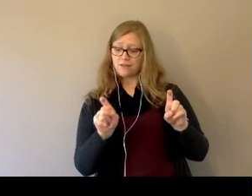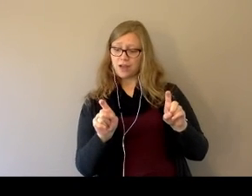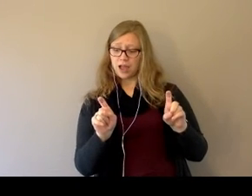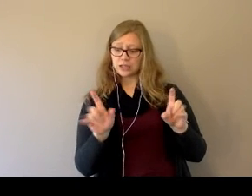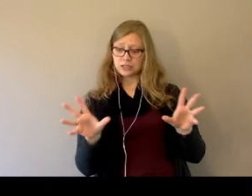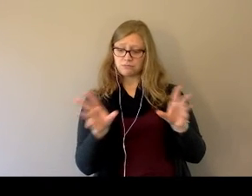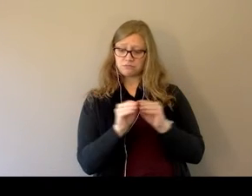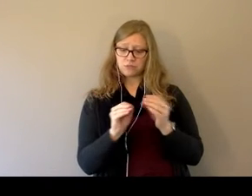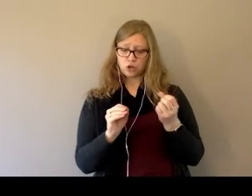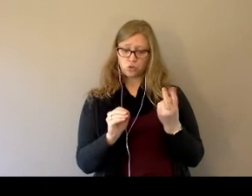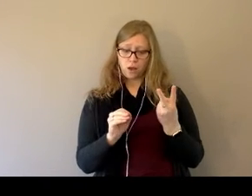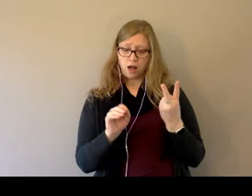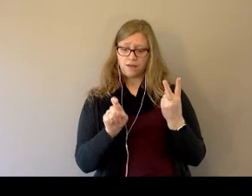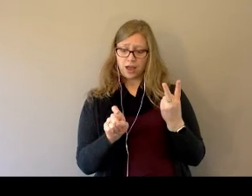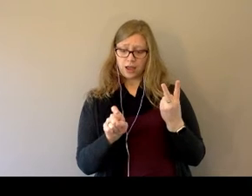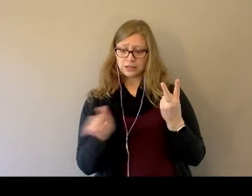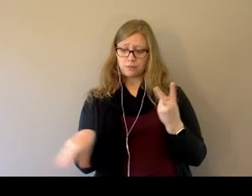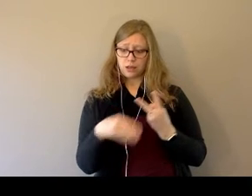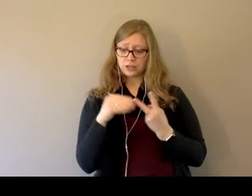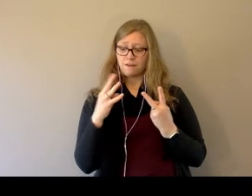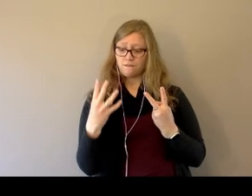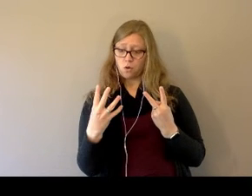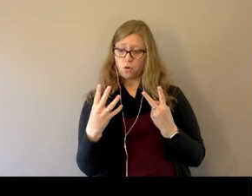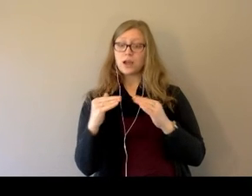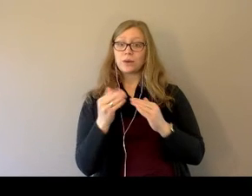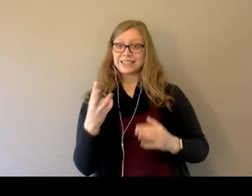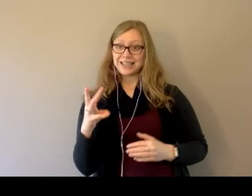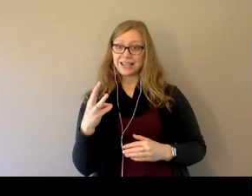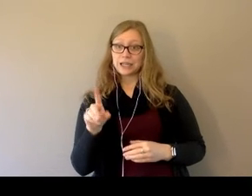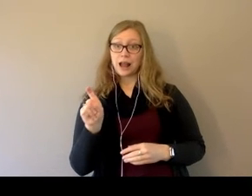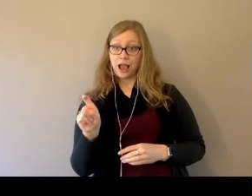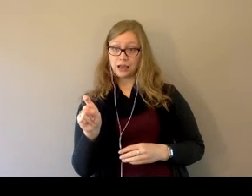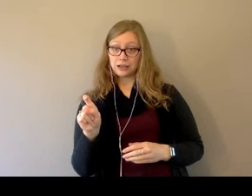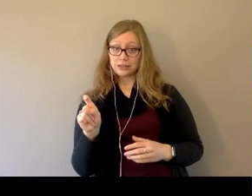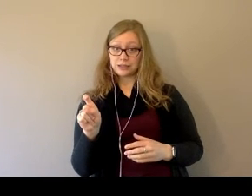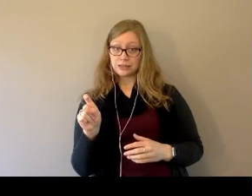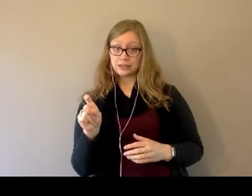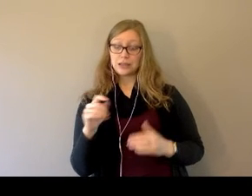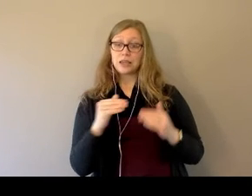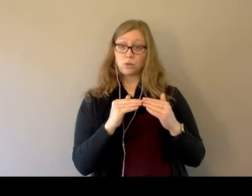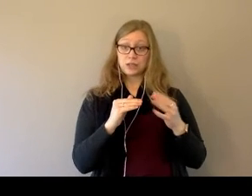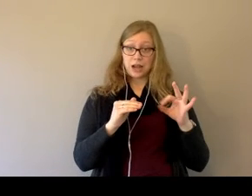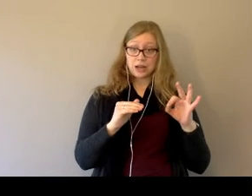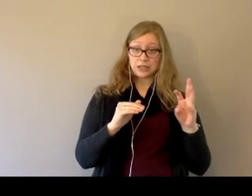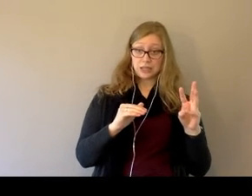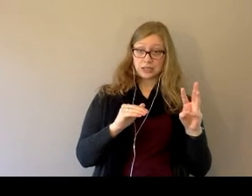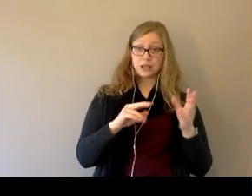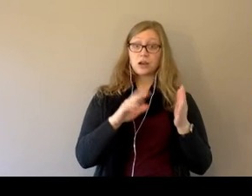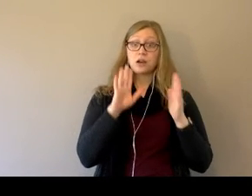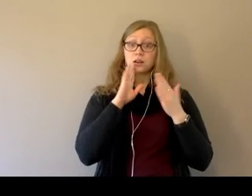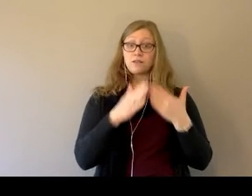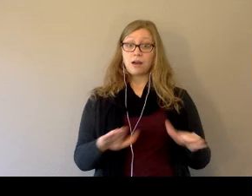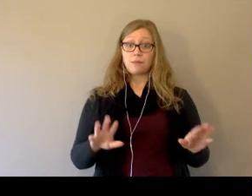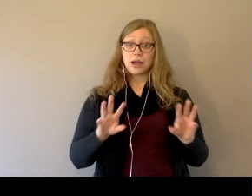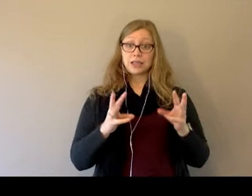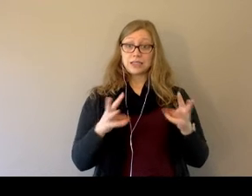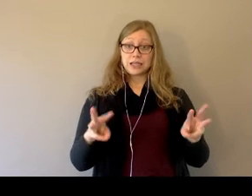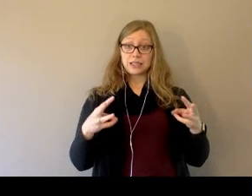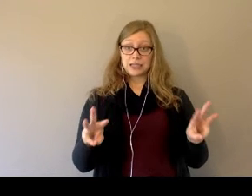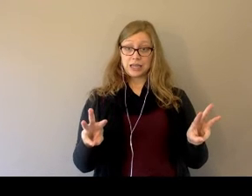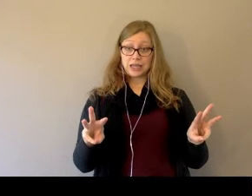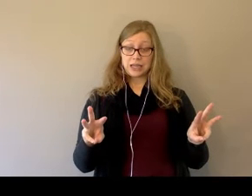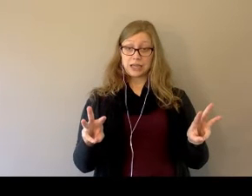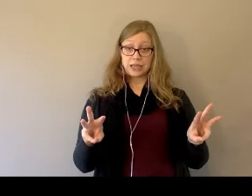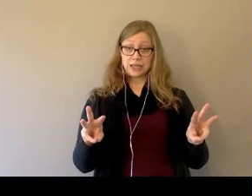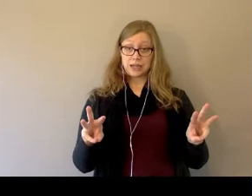equals 96, and then I'm going to divide by 16 on each side, and then I should get x. And 96 divided